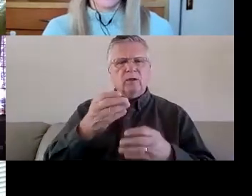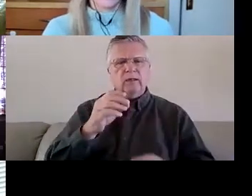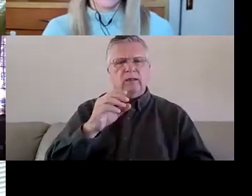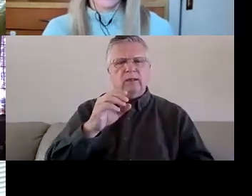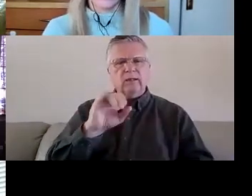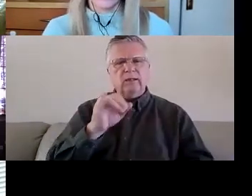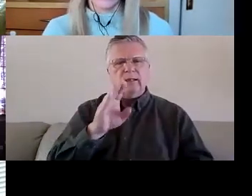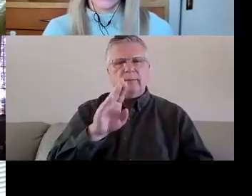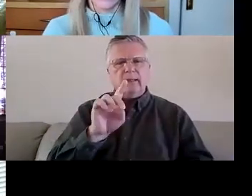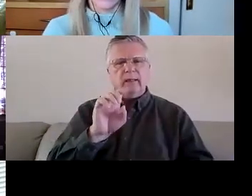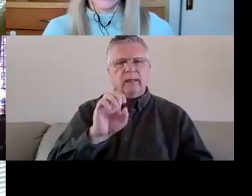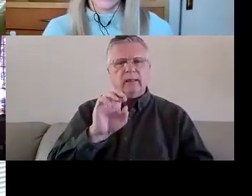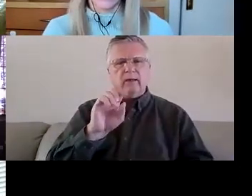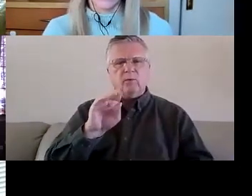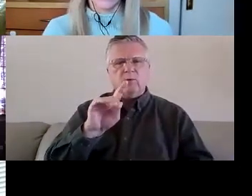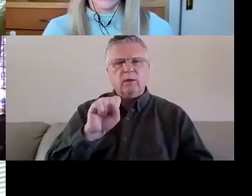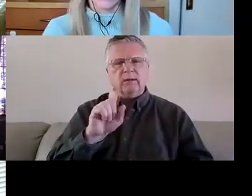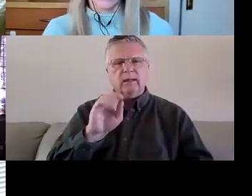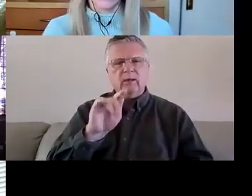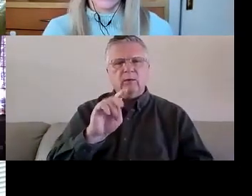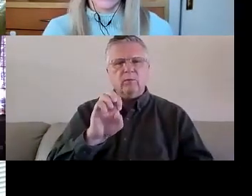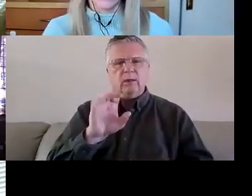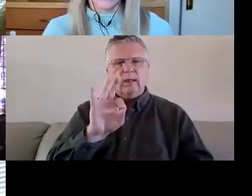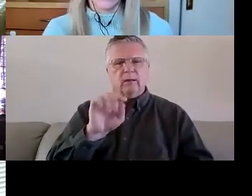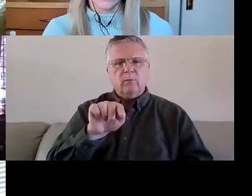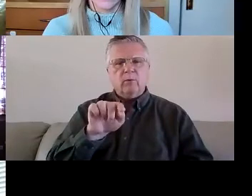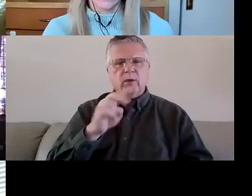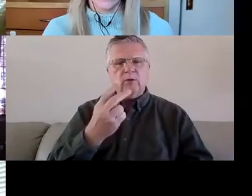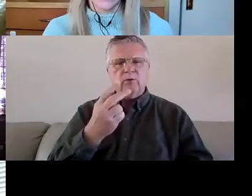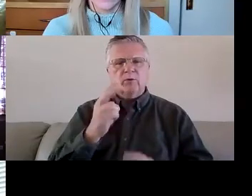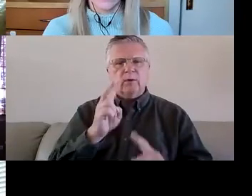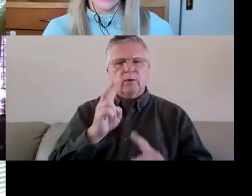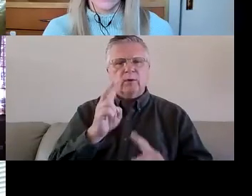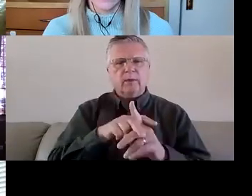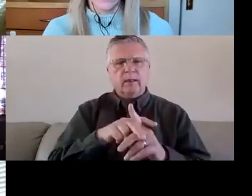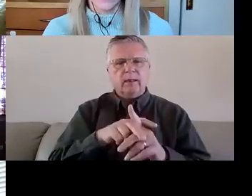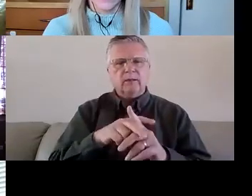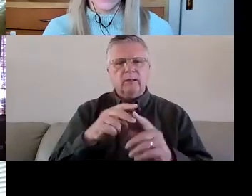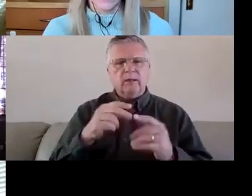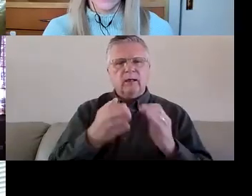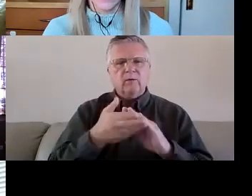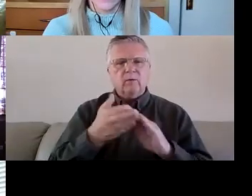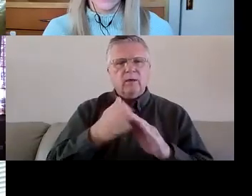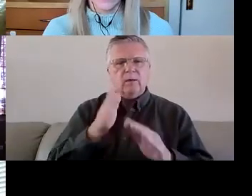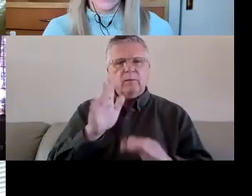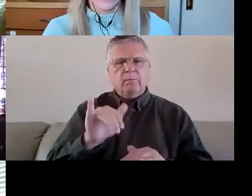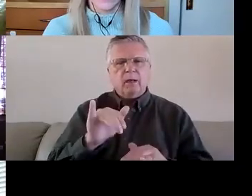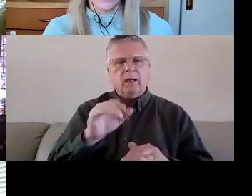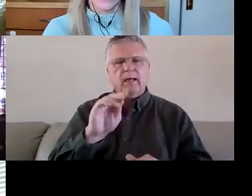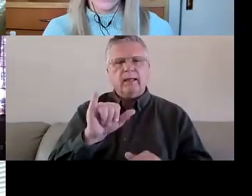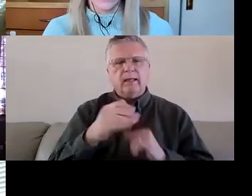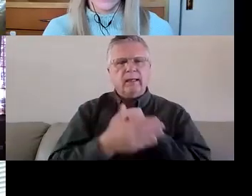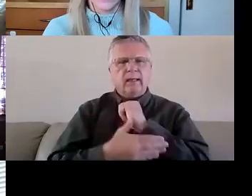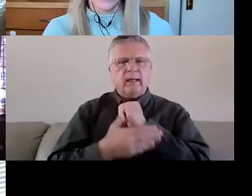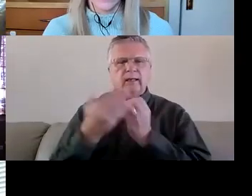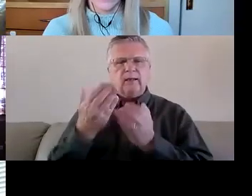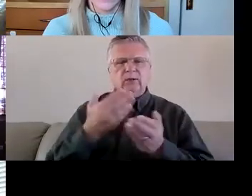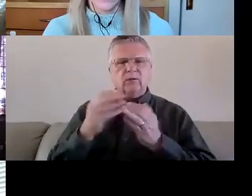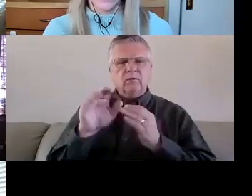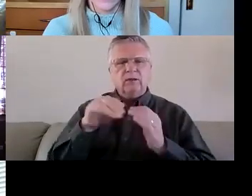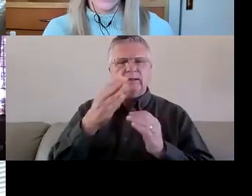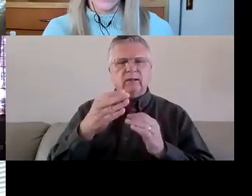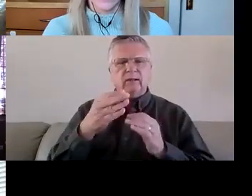Enterprise One 9.2 application, currently managed by the Allegheny County Service Center at a cost not to exceed